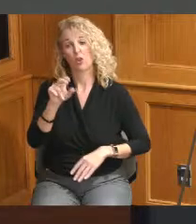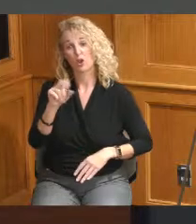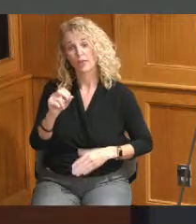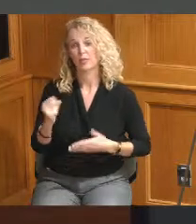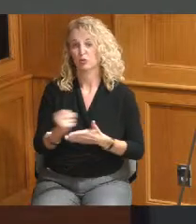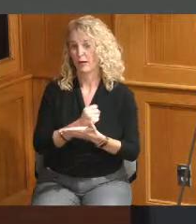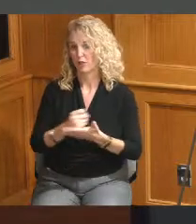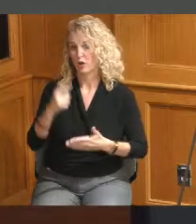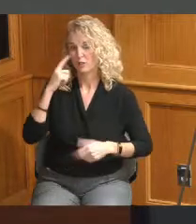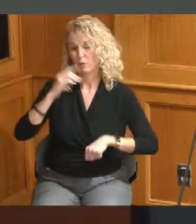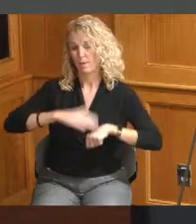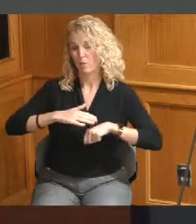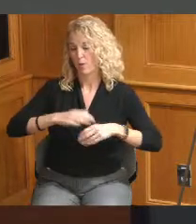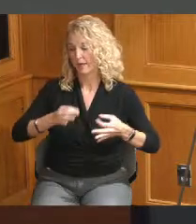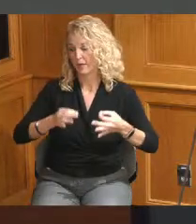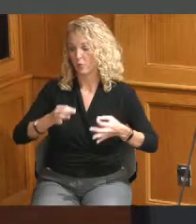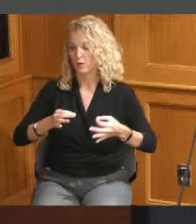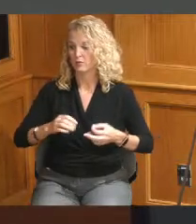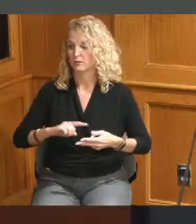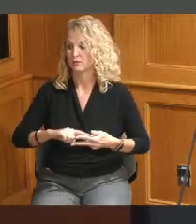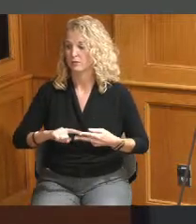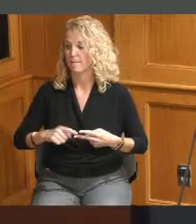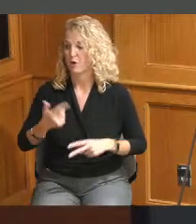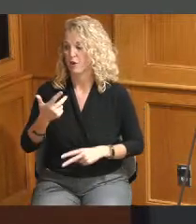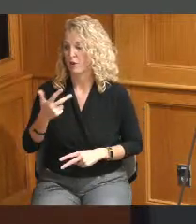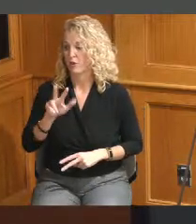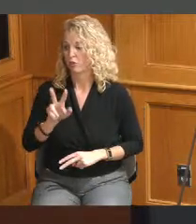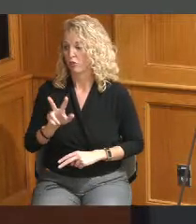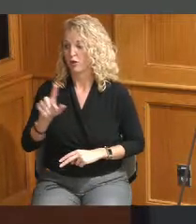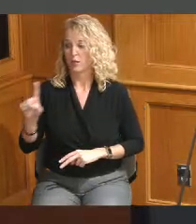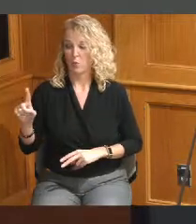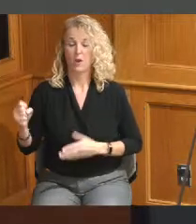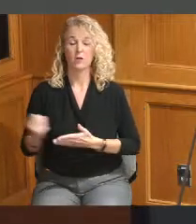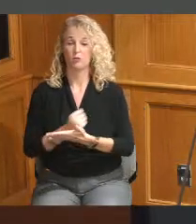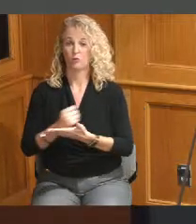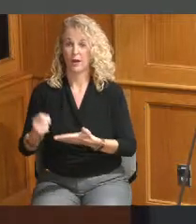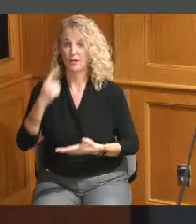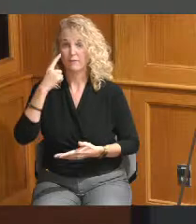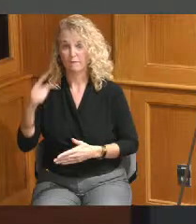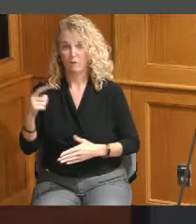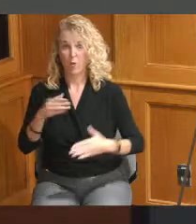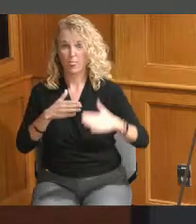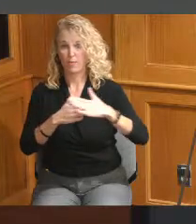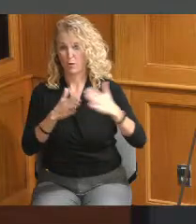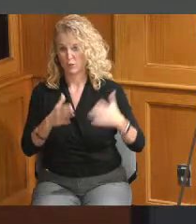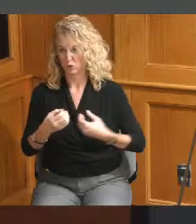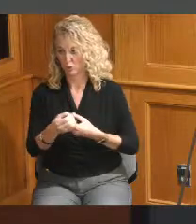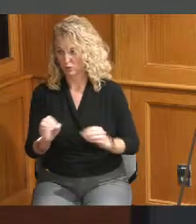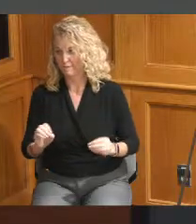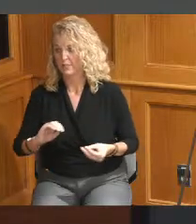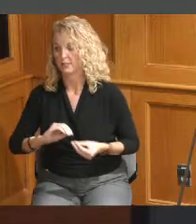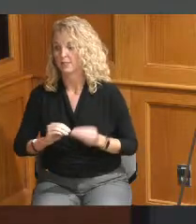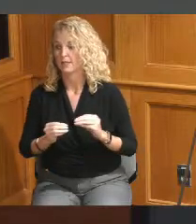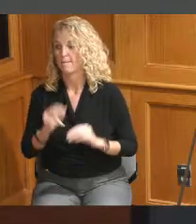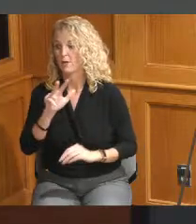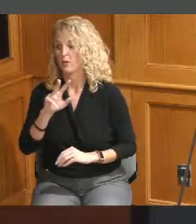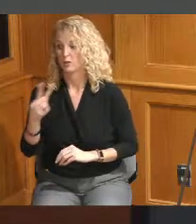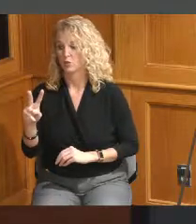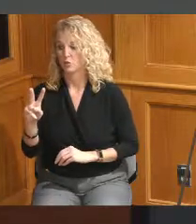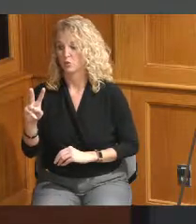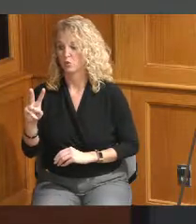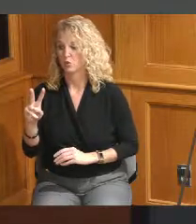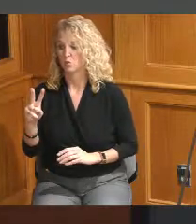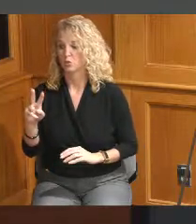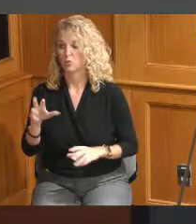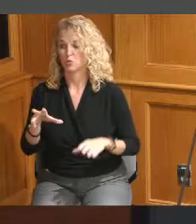probate court. Item 31 is a resolution authorizing credit card usage in the prosecutor's office. 32 is an